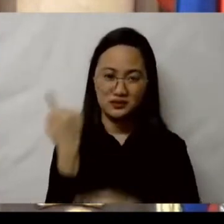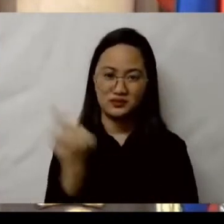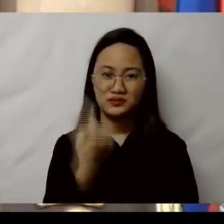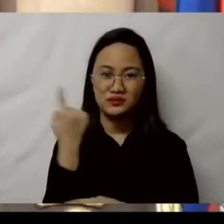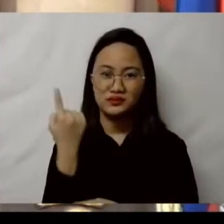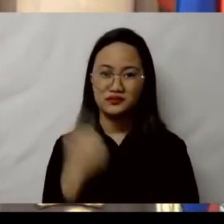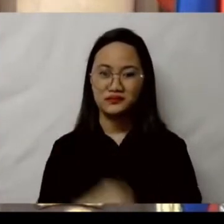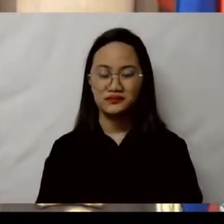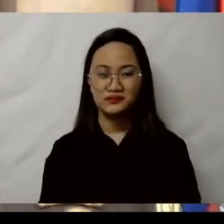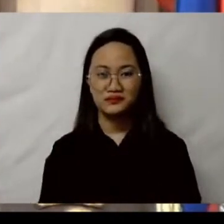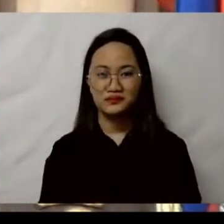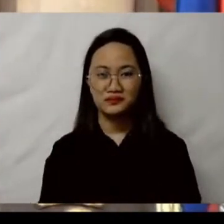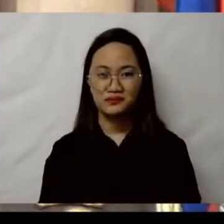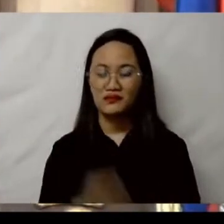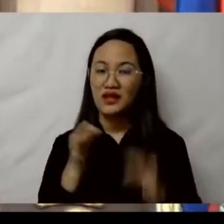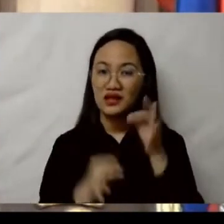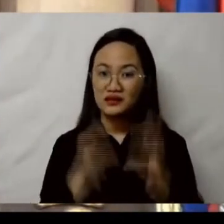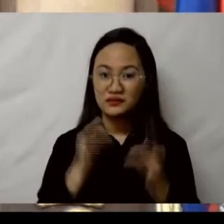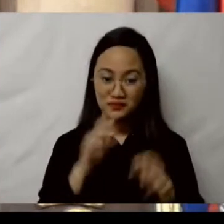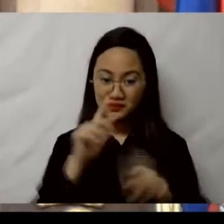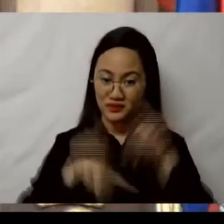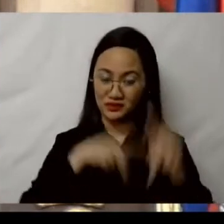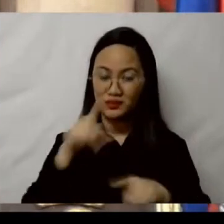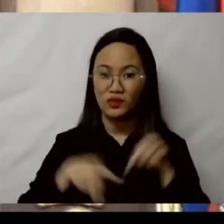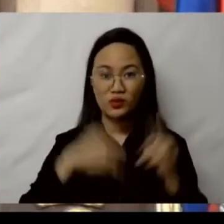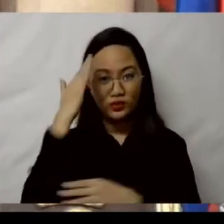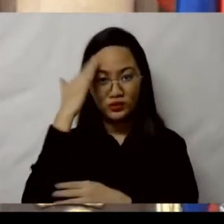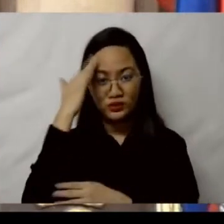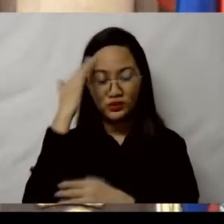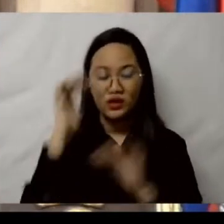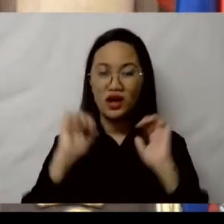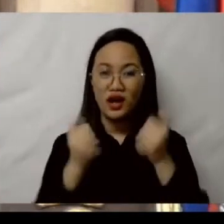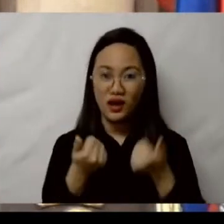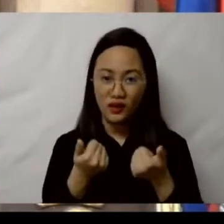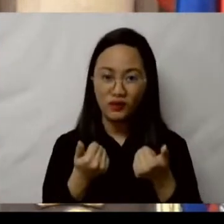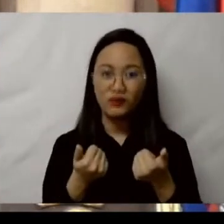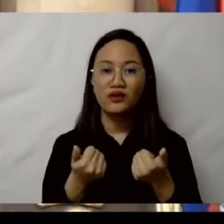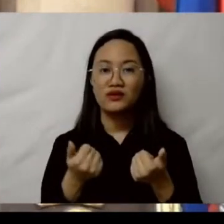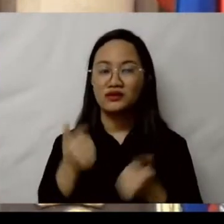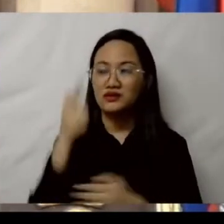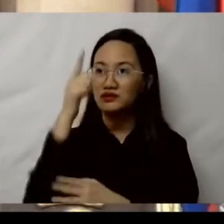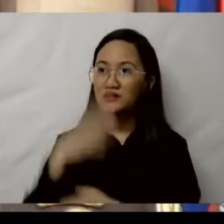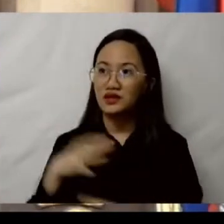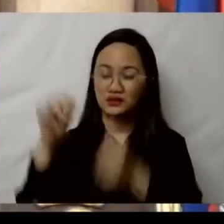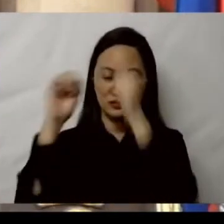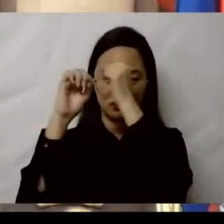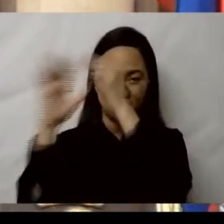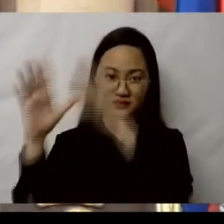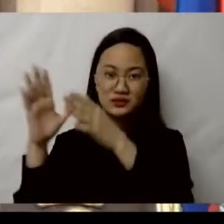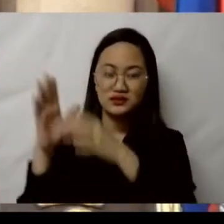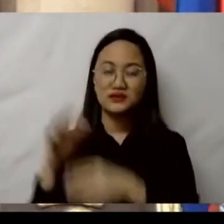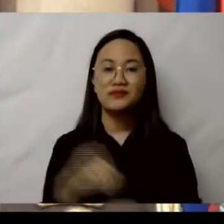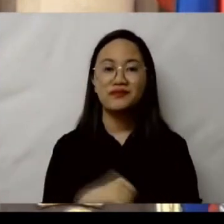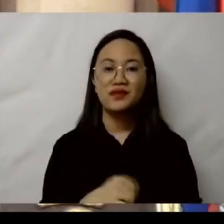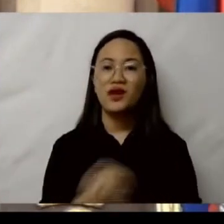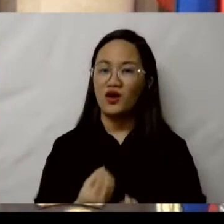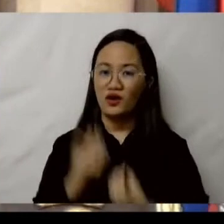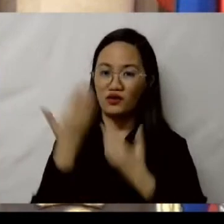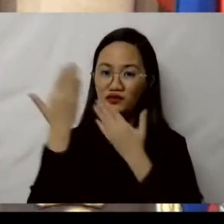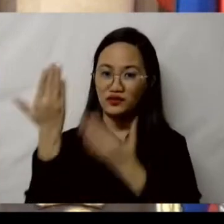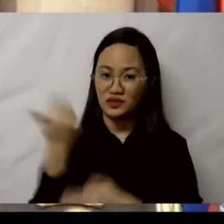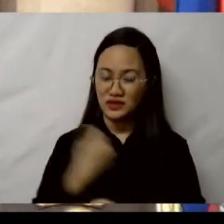If men only knew how much the Heavenly Father regards the sacrifice of the Son, they would risk their very lives just to